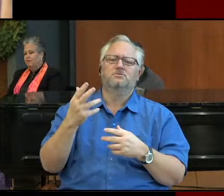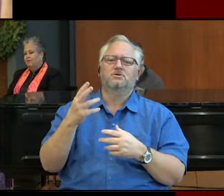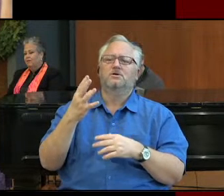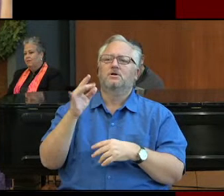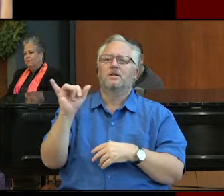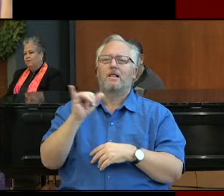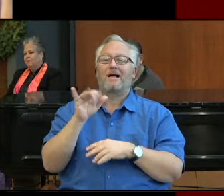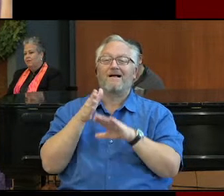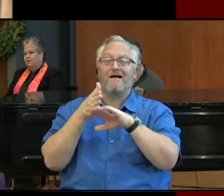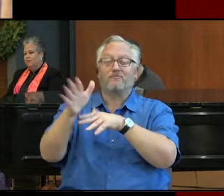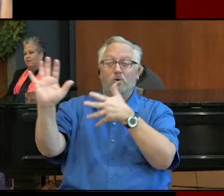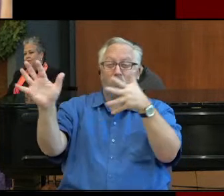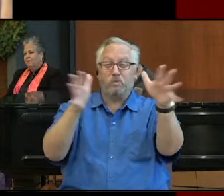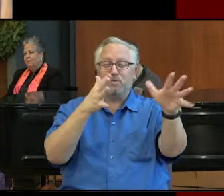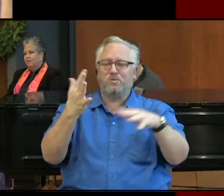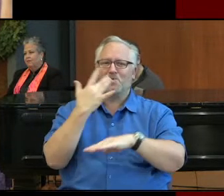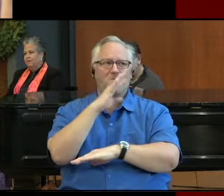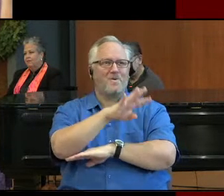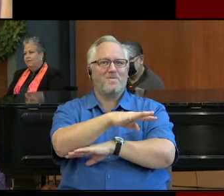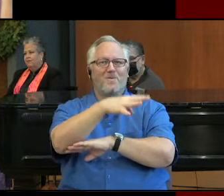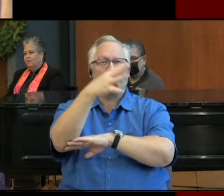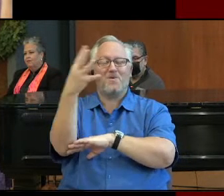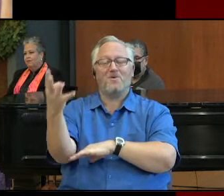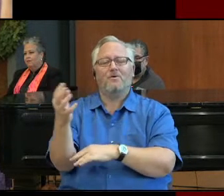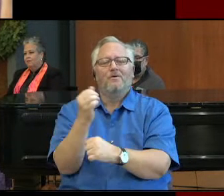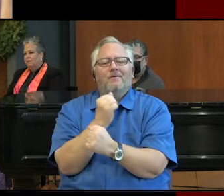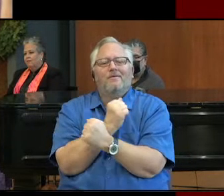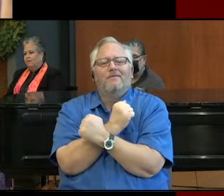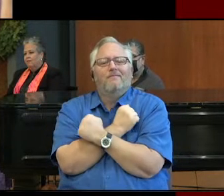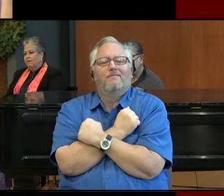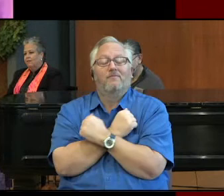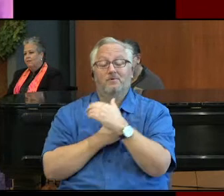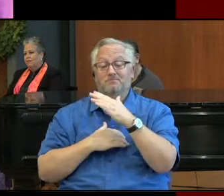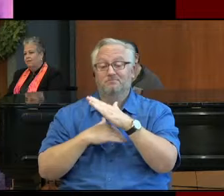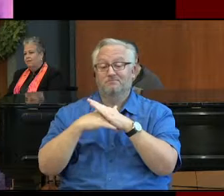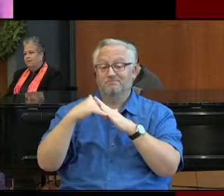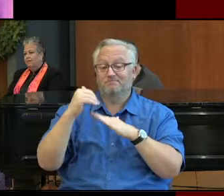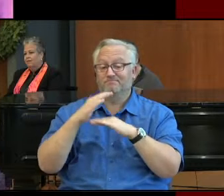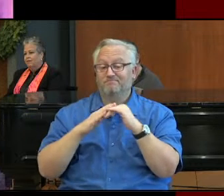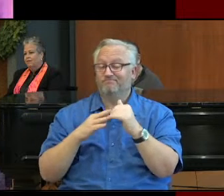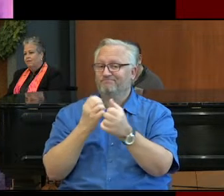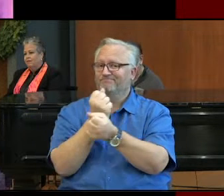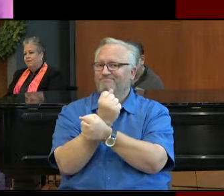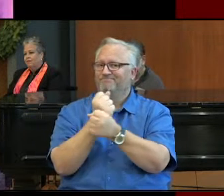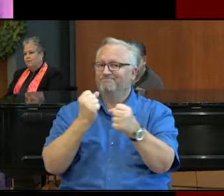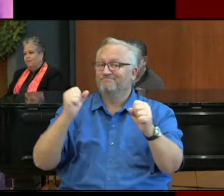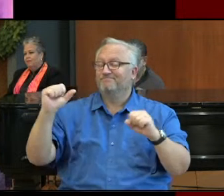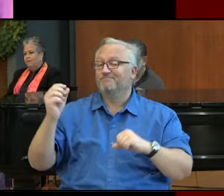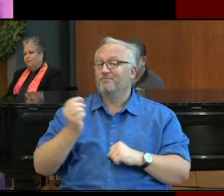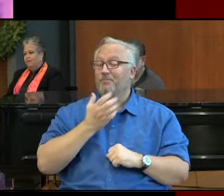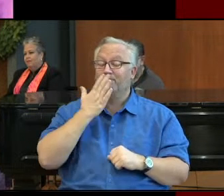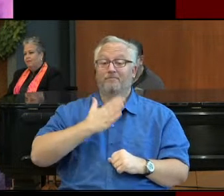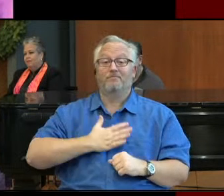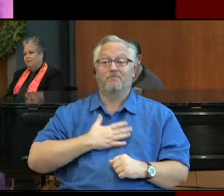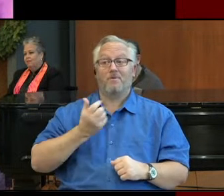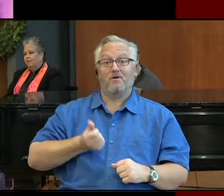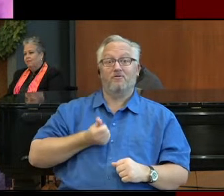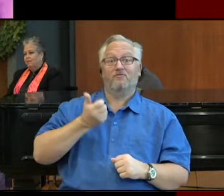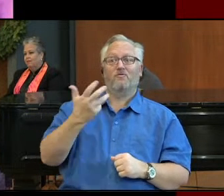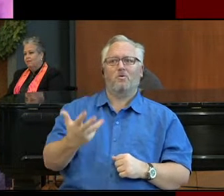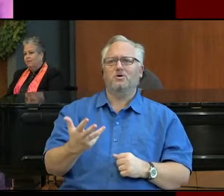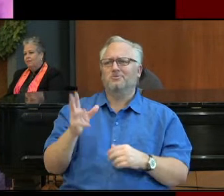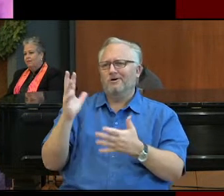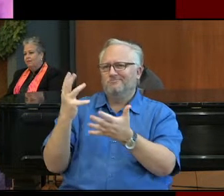storm, loving, comforting, safe, and warm. I'll use my voice to find joy